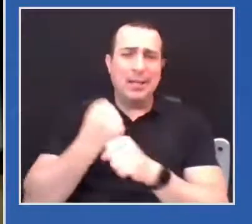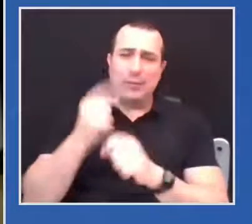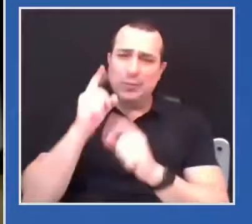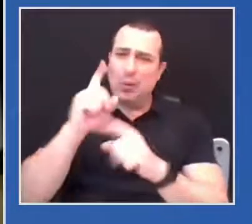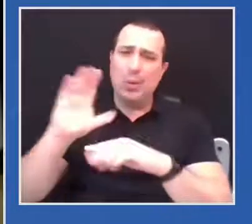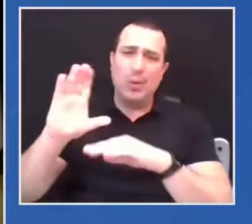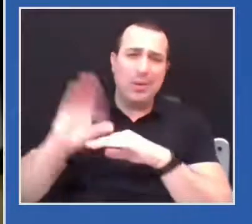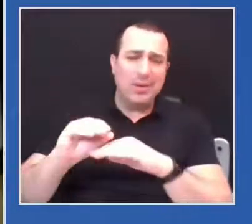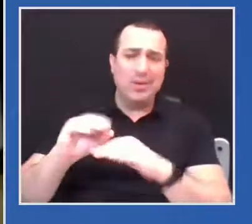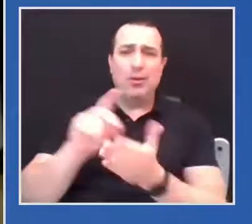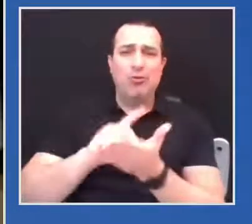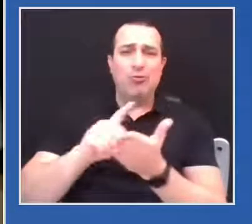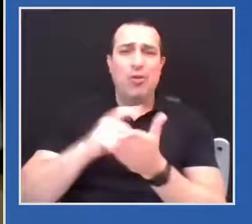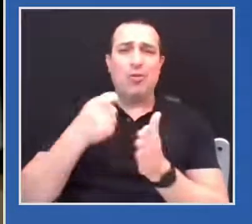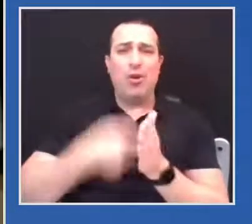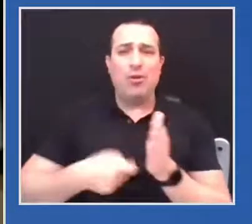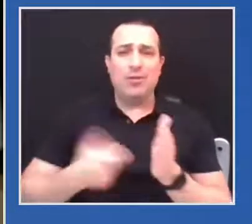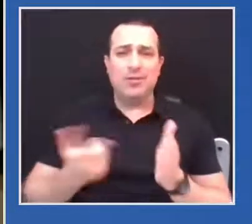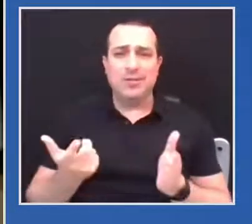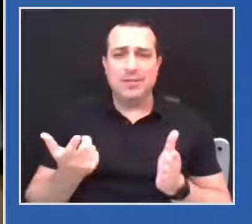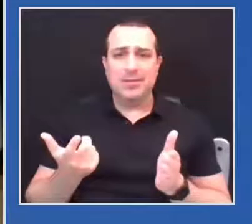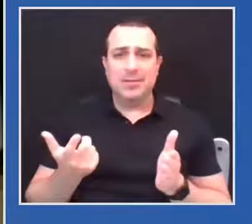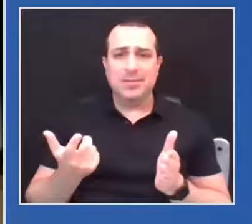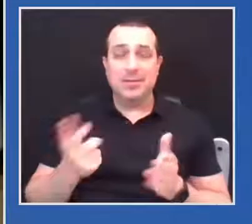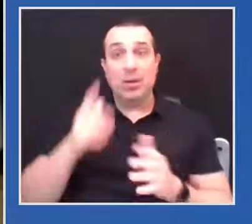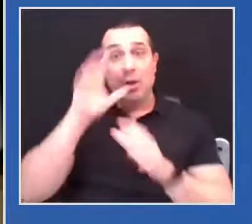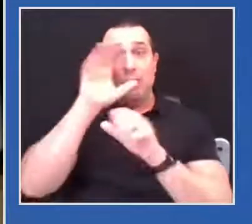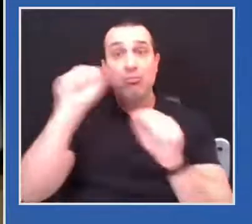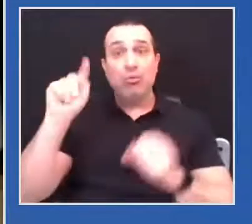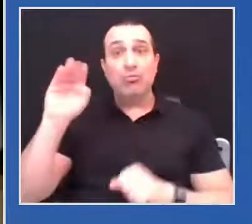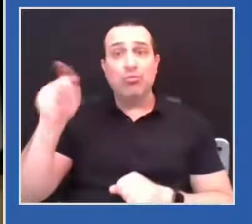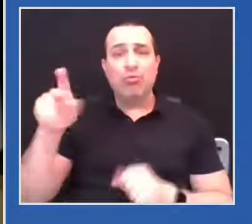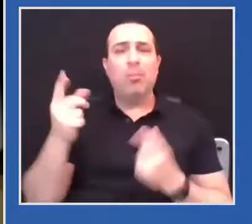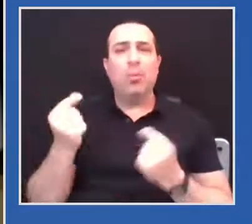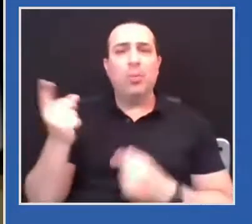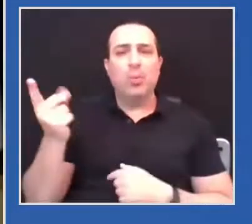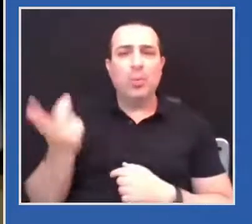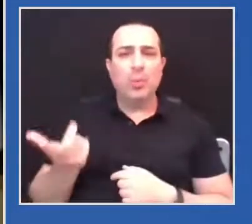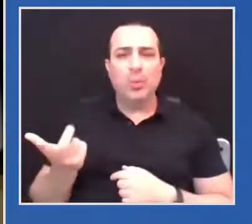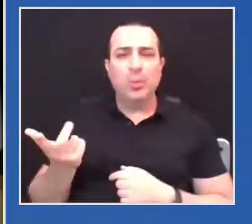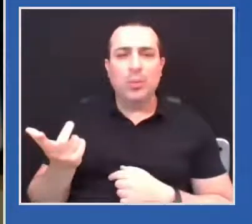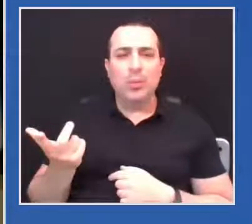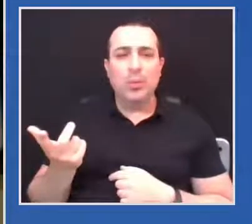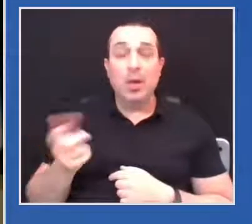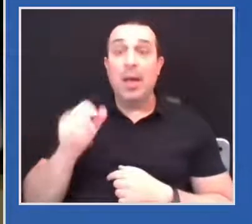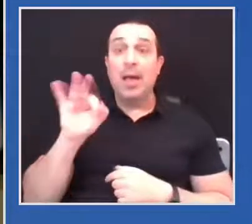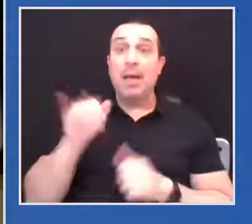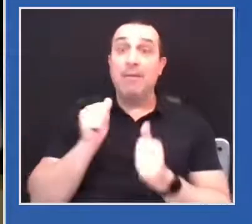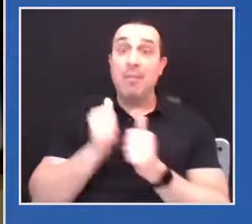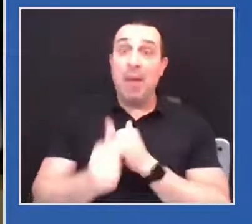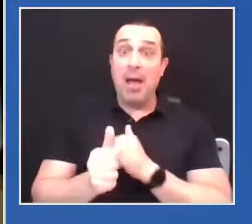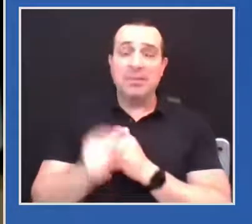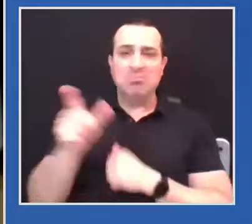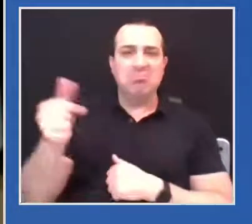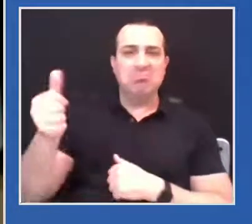drug prices. What did President Trump do? He said if it passes, he'll veto it, threaten to